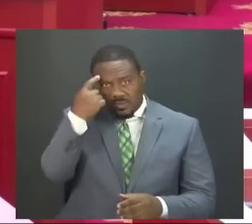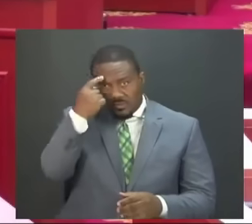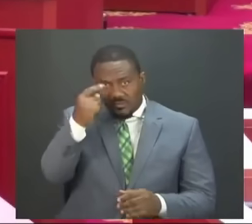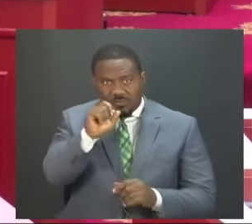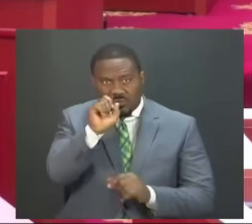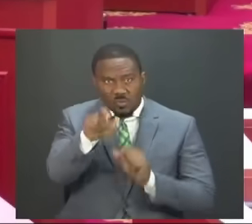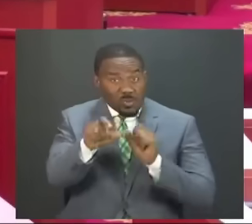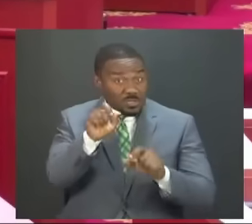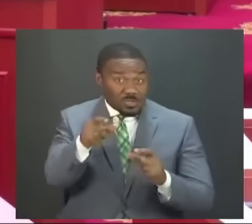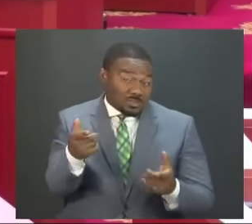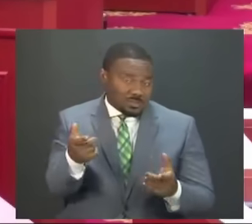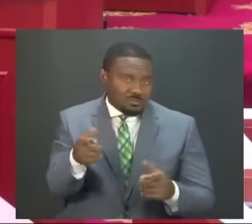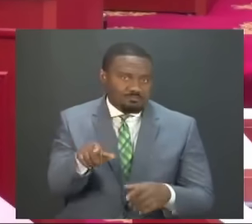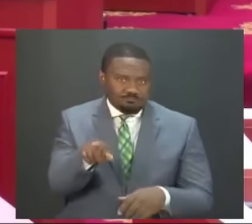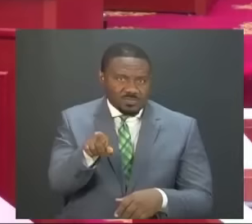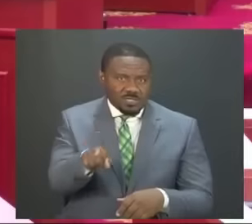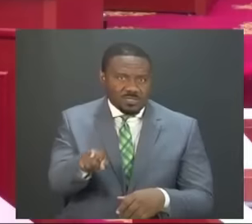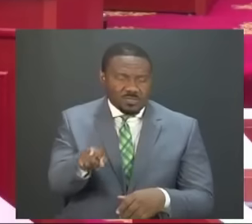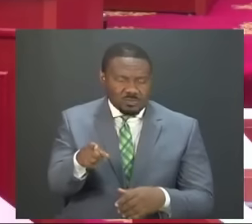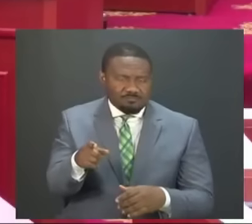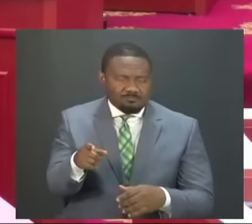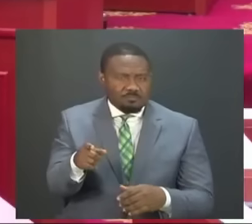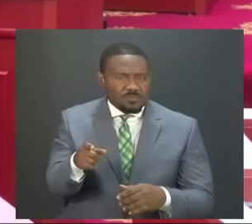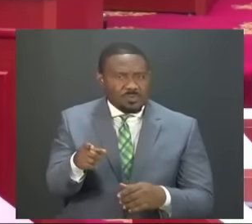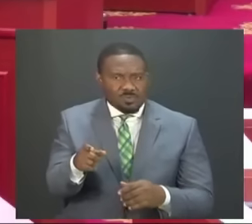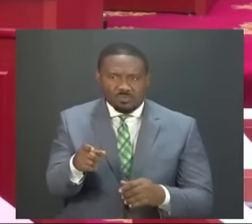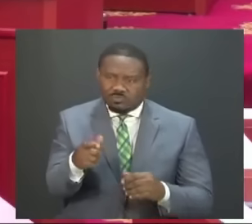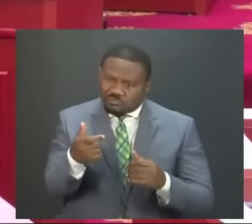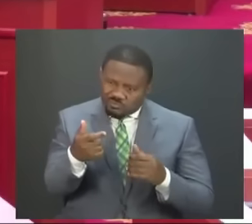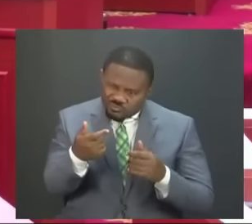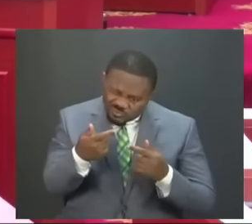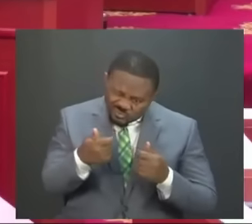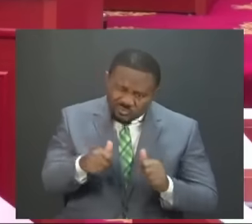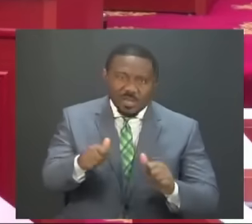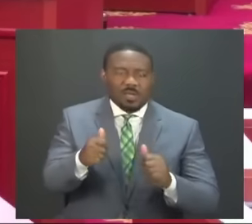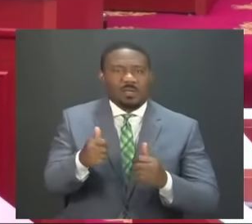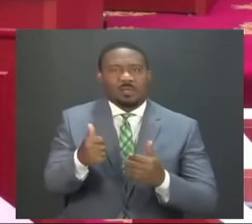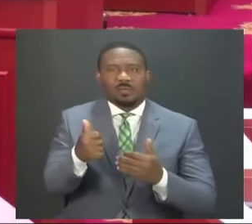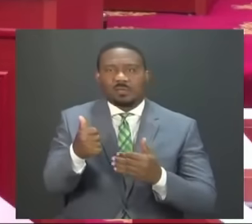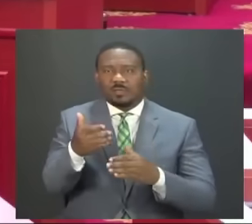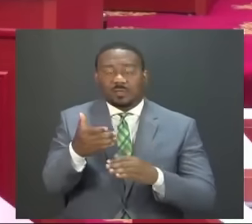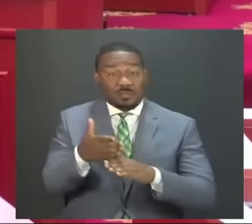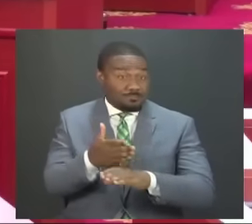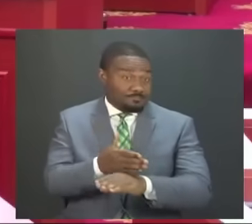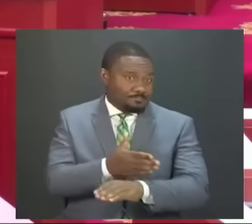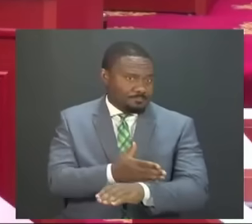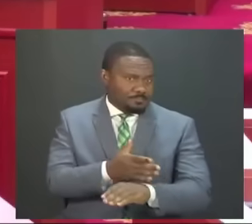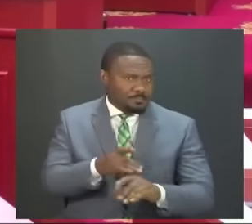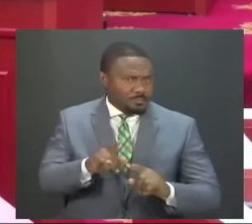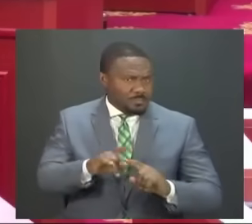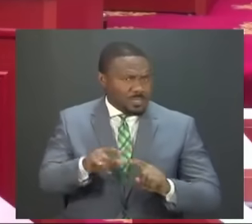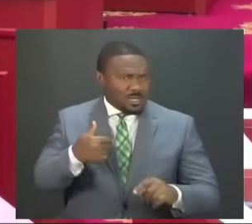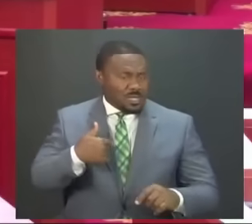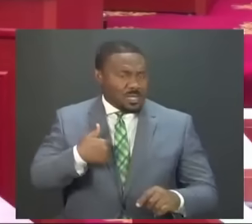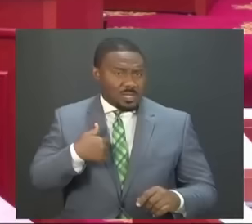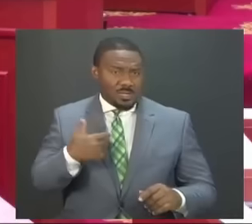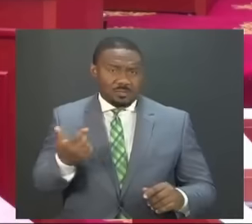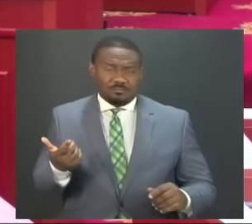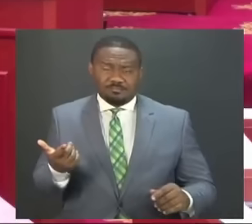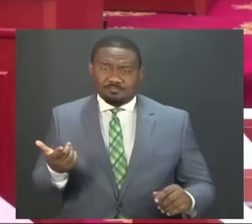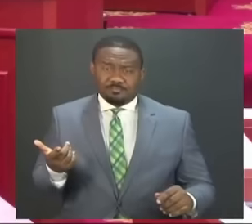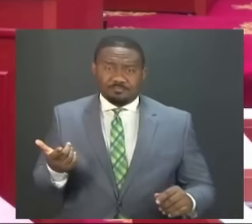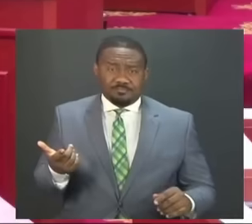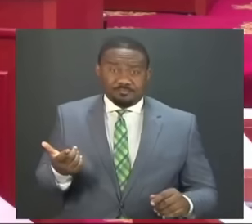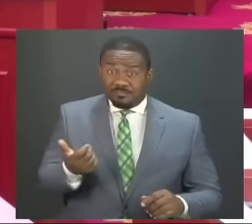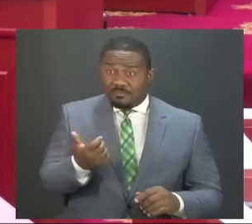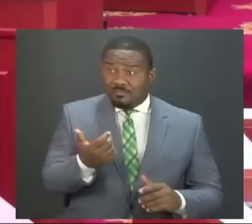order to address that challenge. But I can assure you that I have no intention to shield any